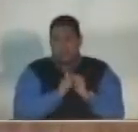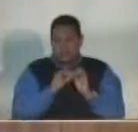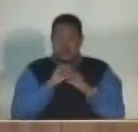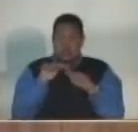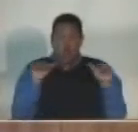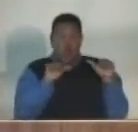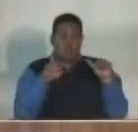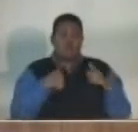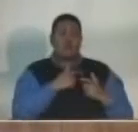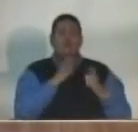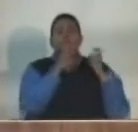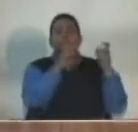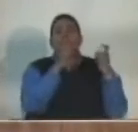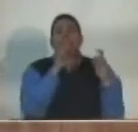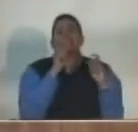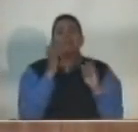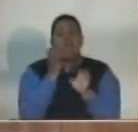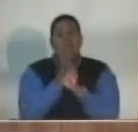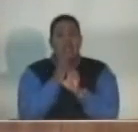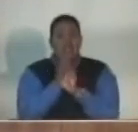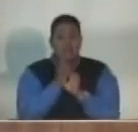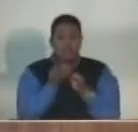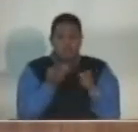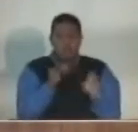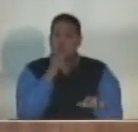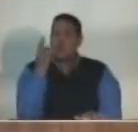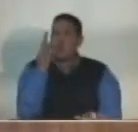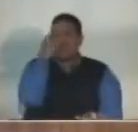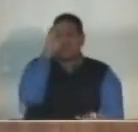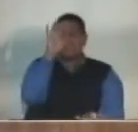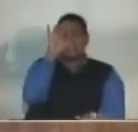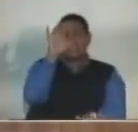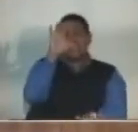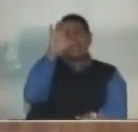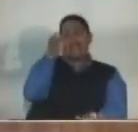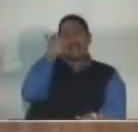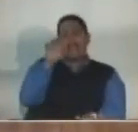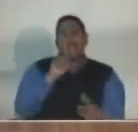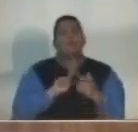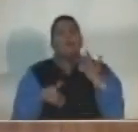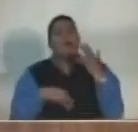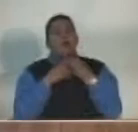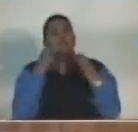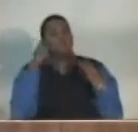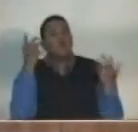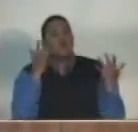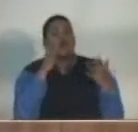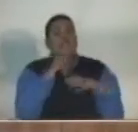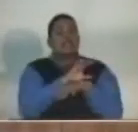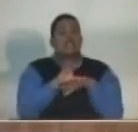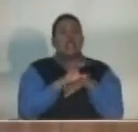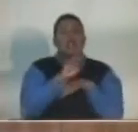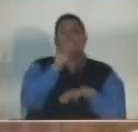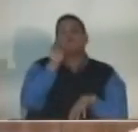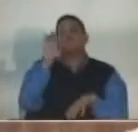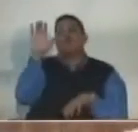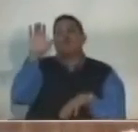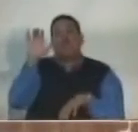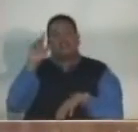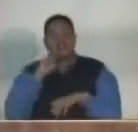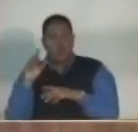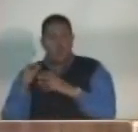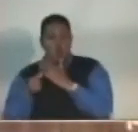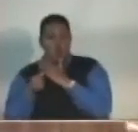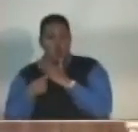August, we'll present examination results not just for CSEC and CAPE, but also for the Caribbean vocational qualifications,